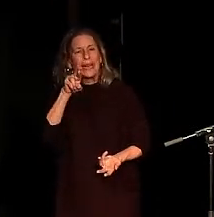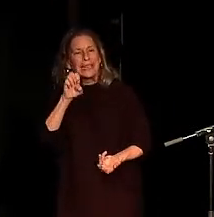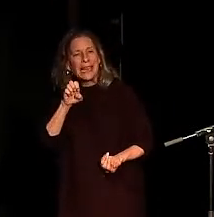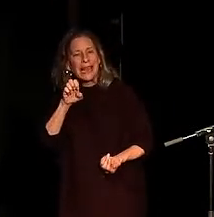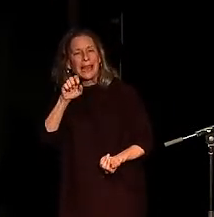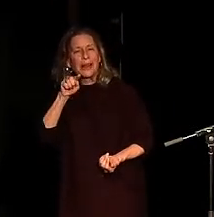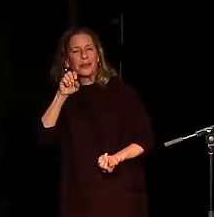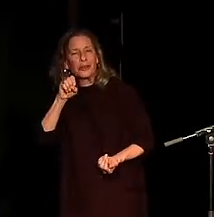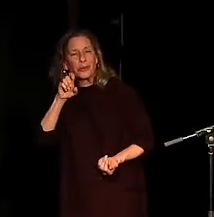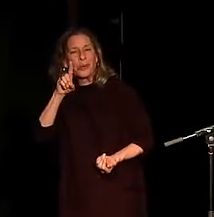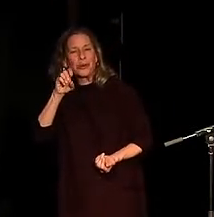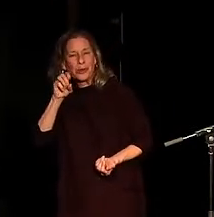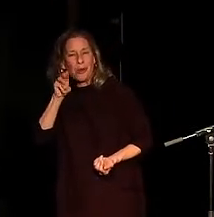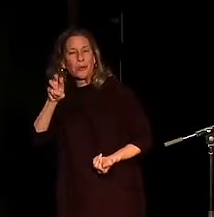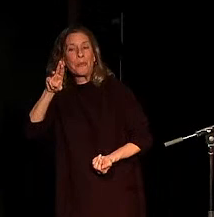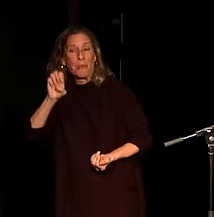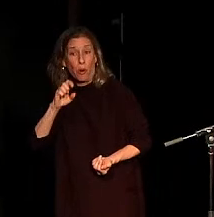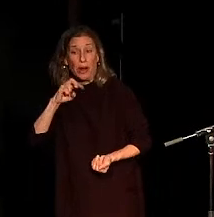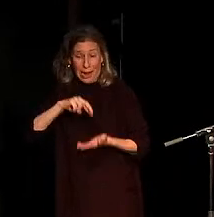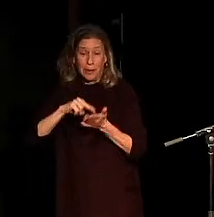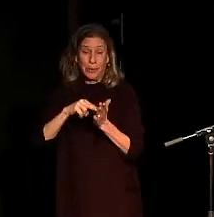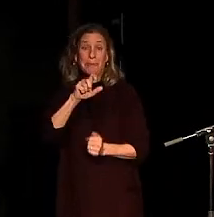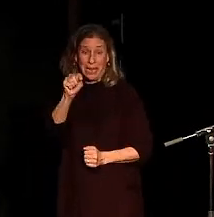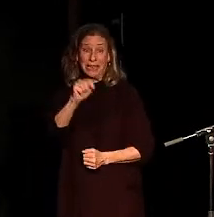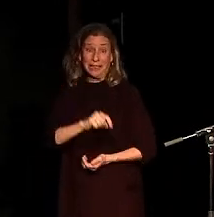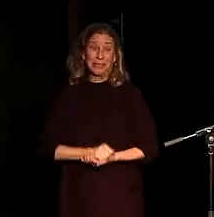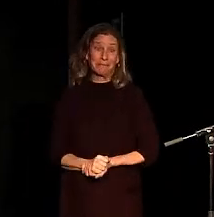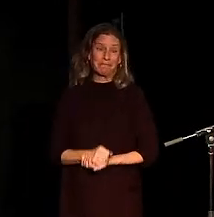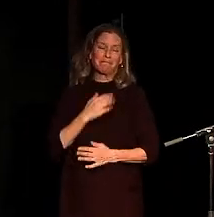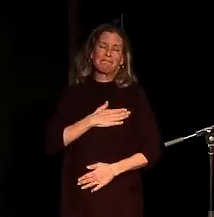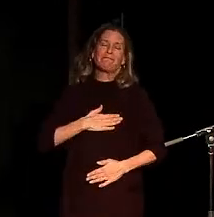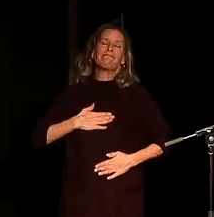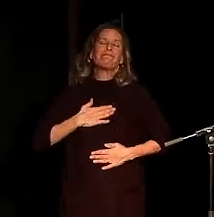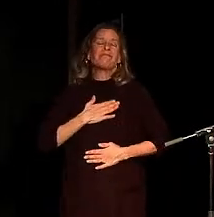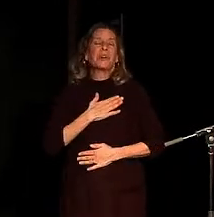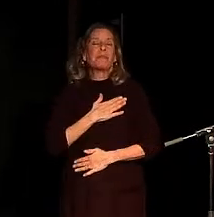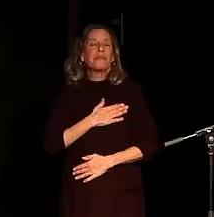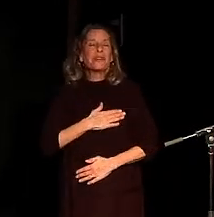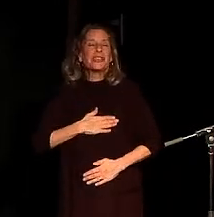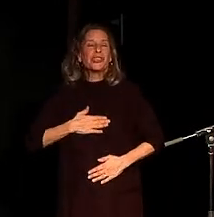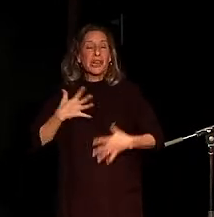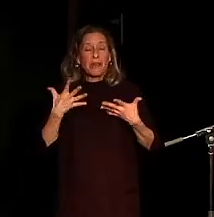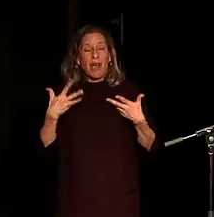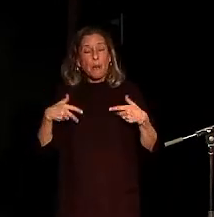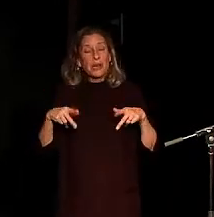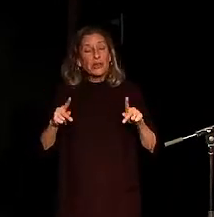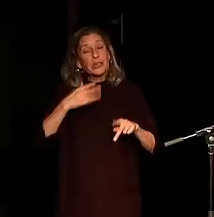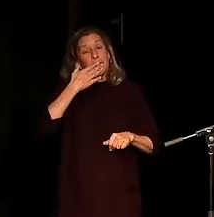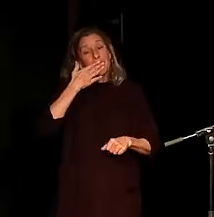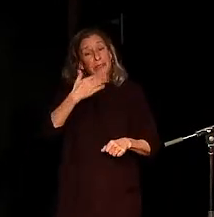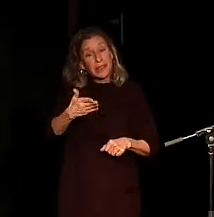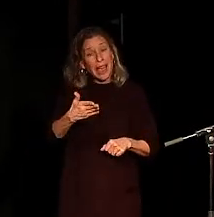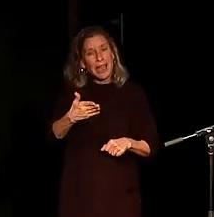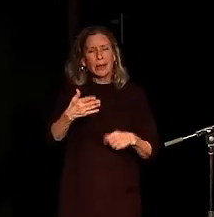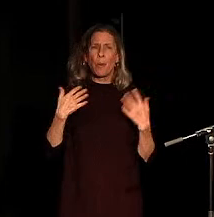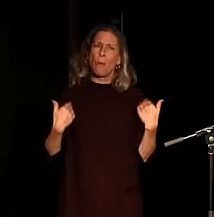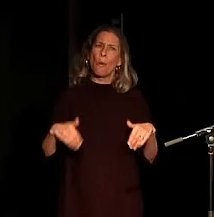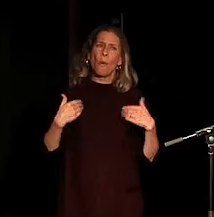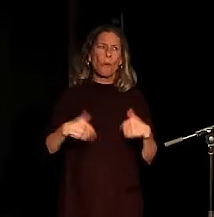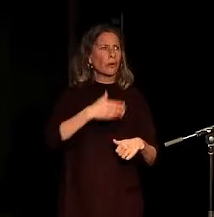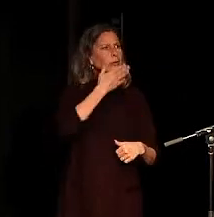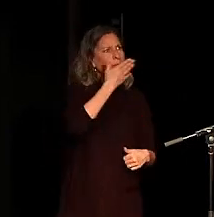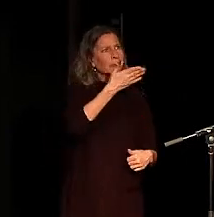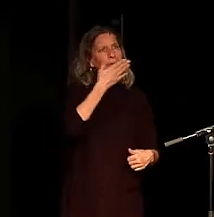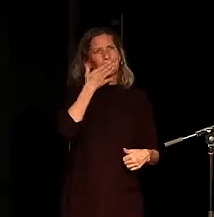it. And so I am just appreciative, and this is an opportunity for me just to thank so many of you